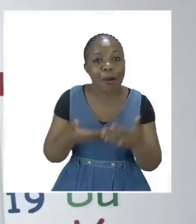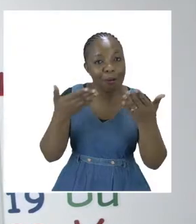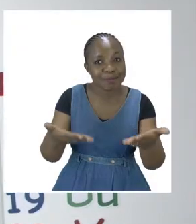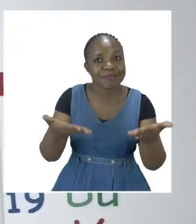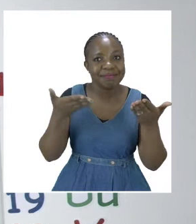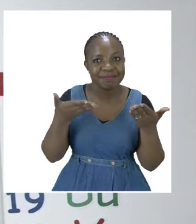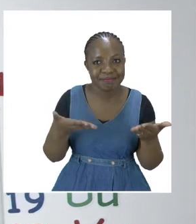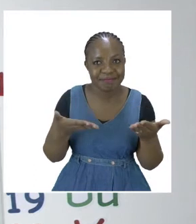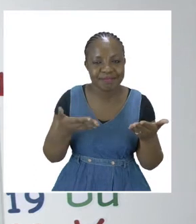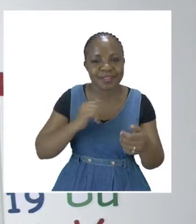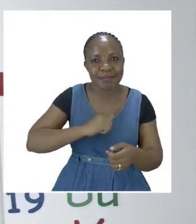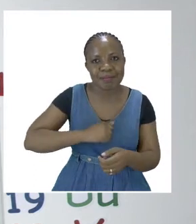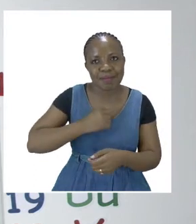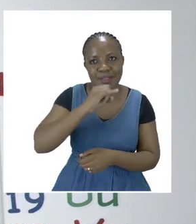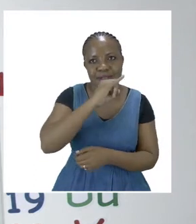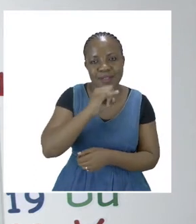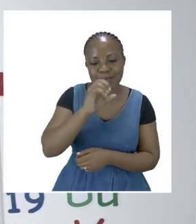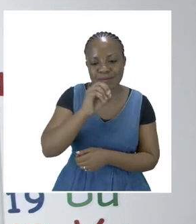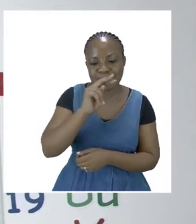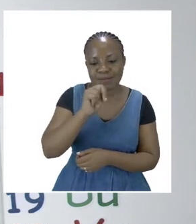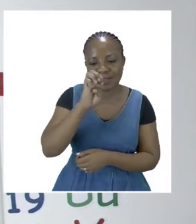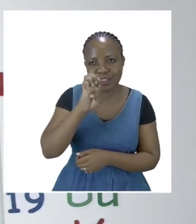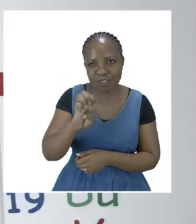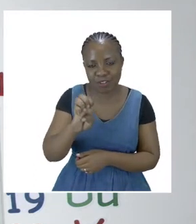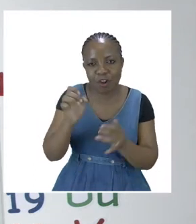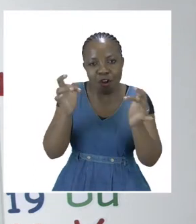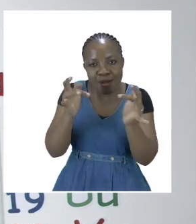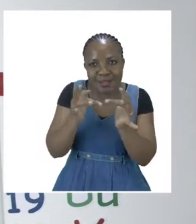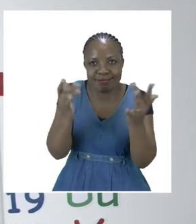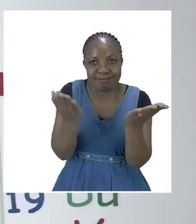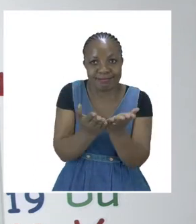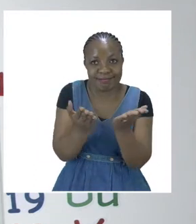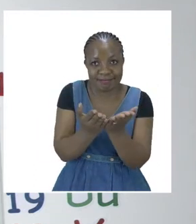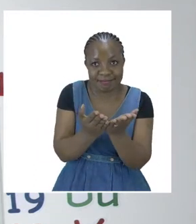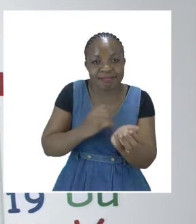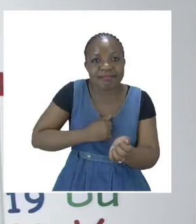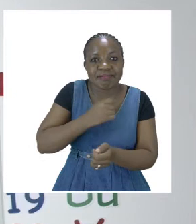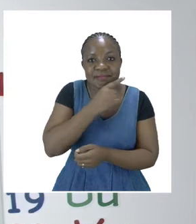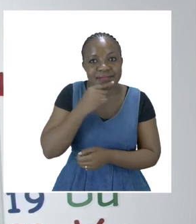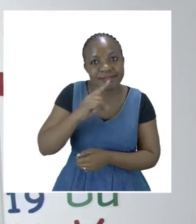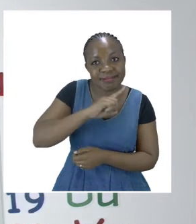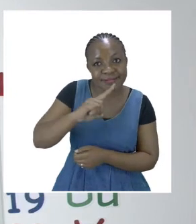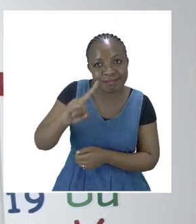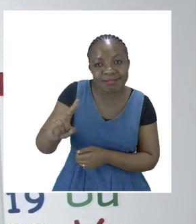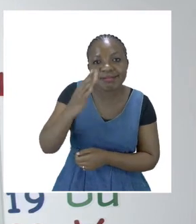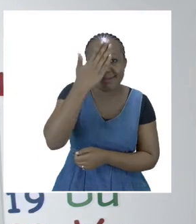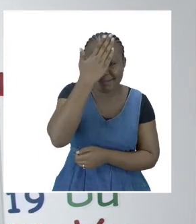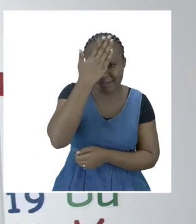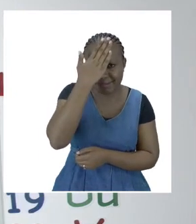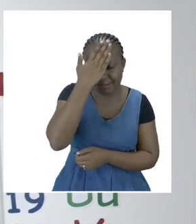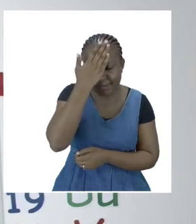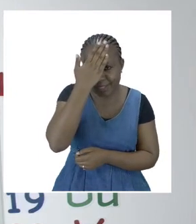Welcome to My Zone Online School. My name is Teacher Mutsa. Get your education